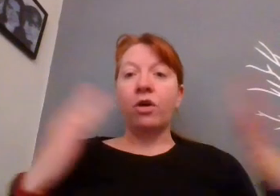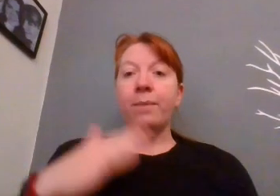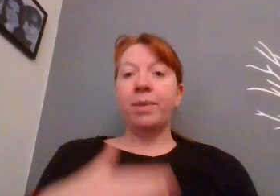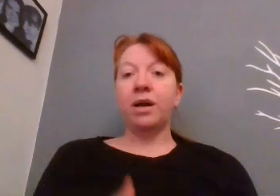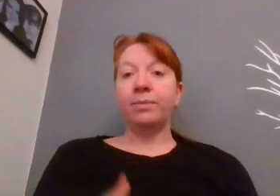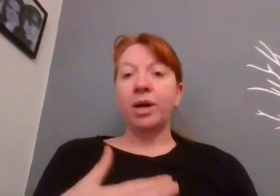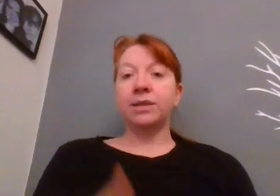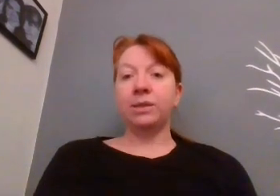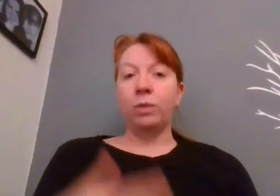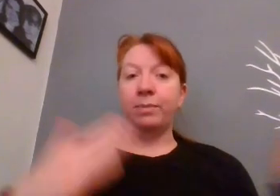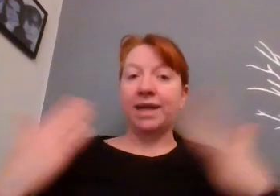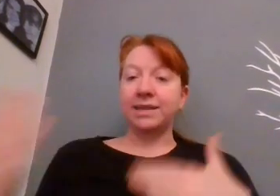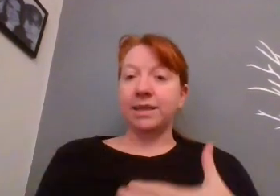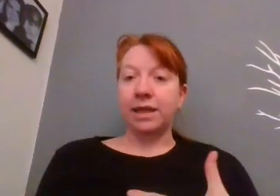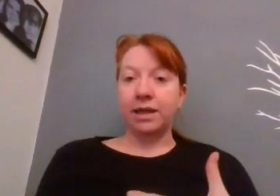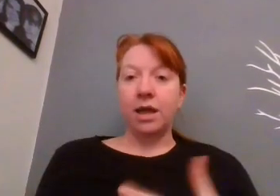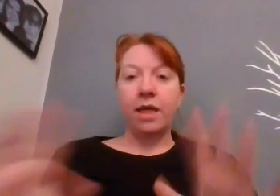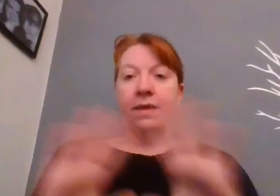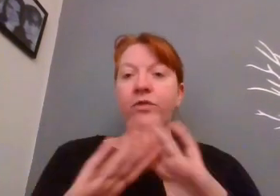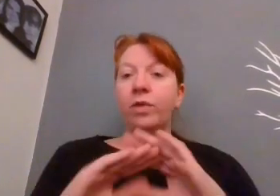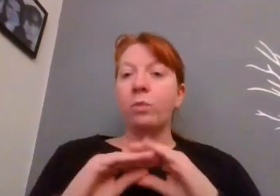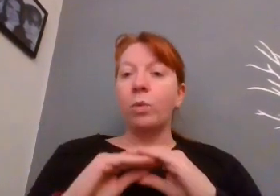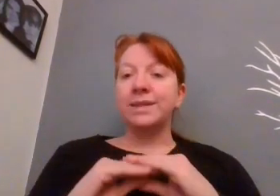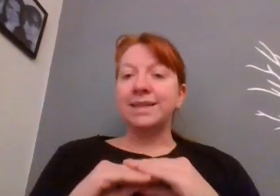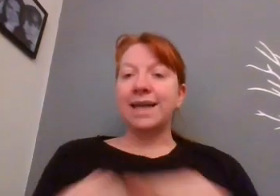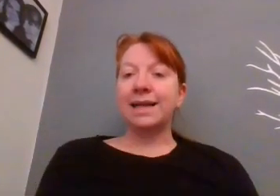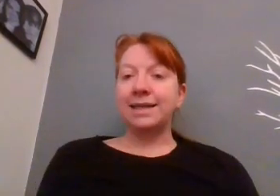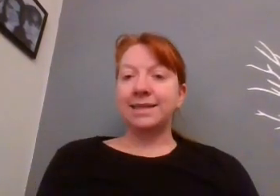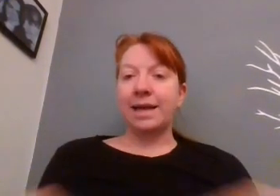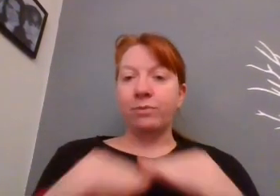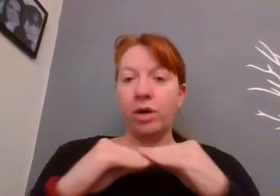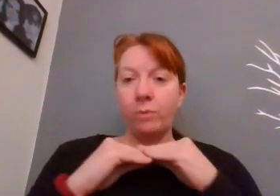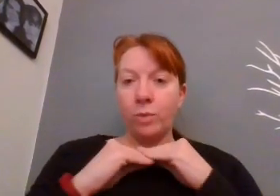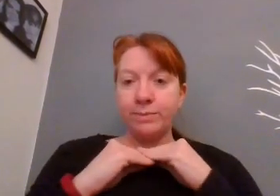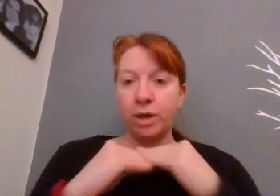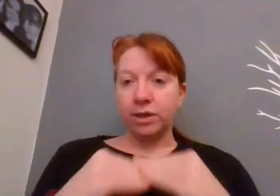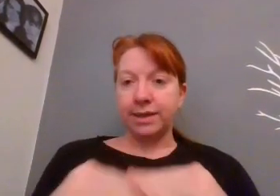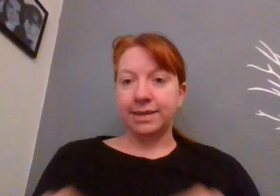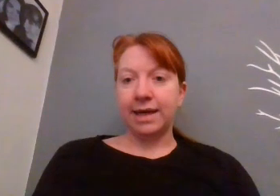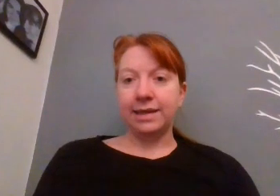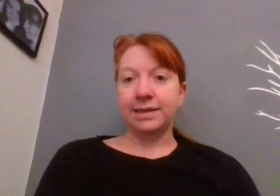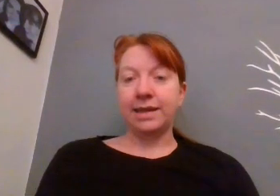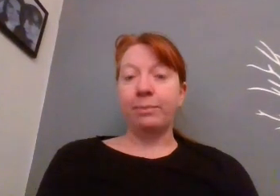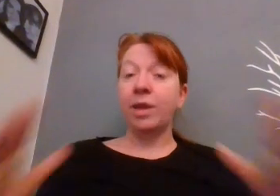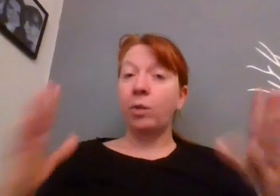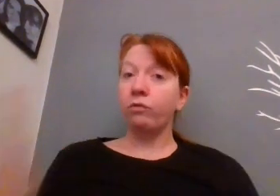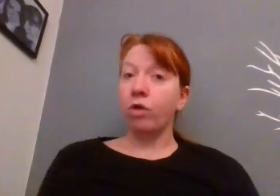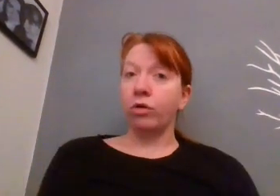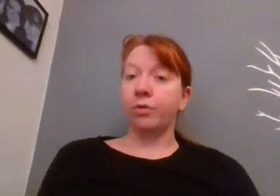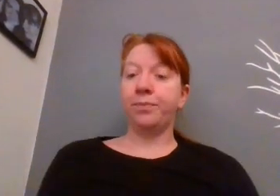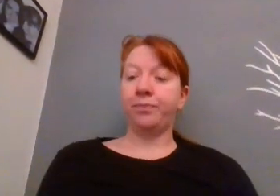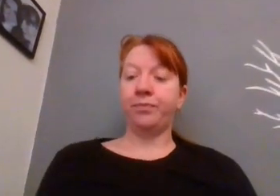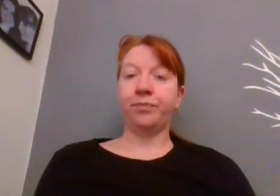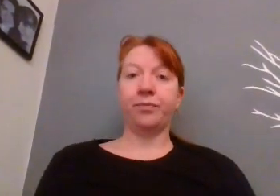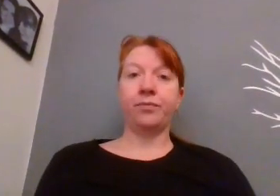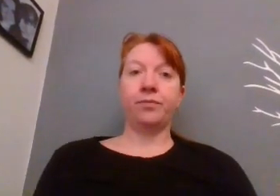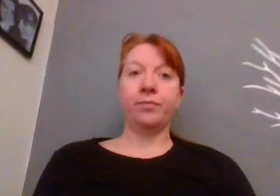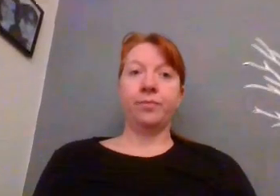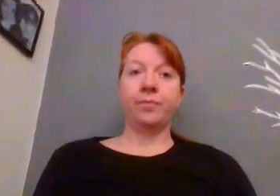how much time passed in one place and another. They thought they were always exactly the same, time always passed exactly the same, but they were wrong.